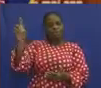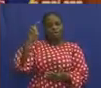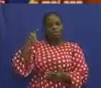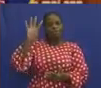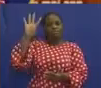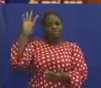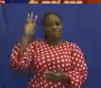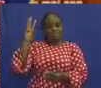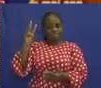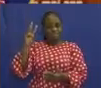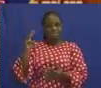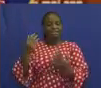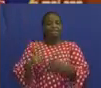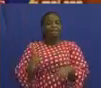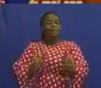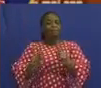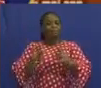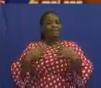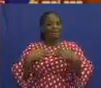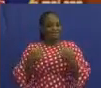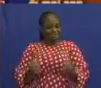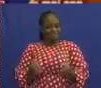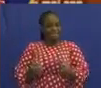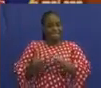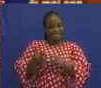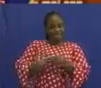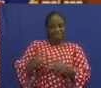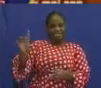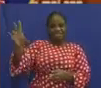91,146 persons had recovered, with a total of